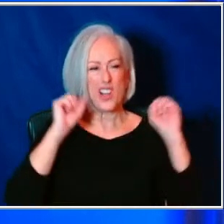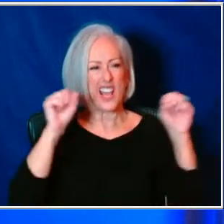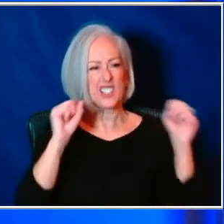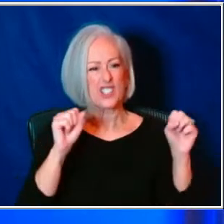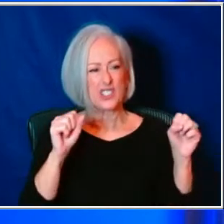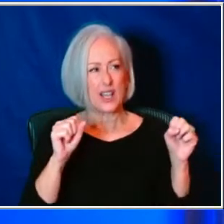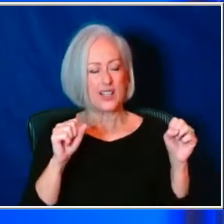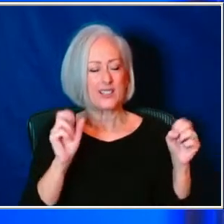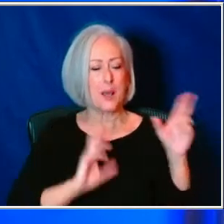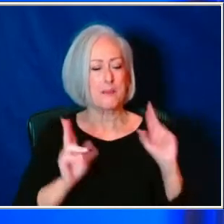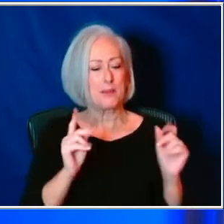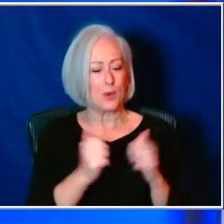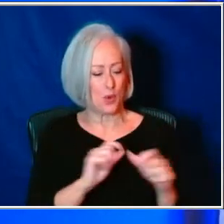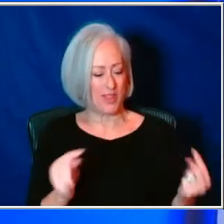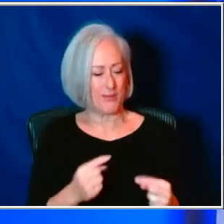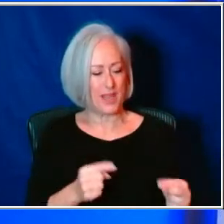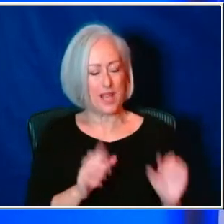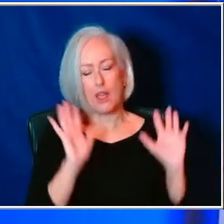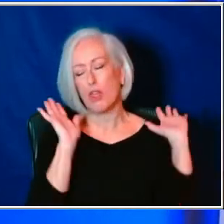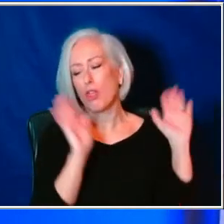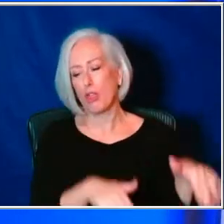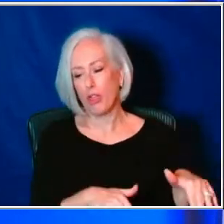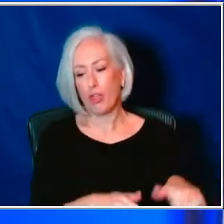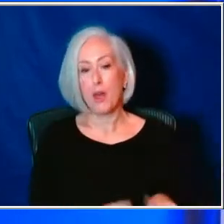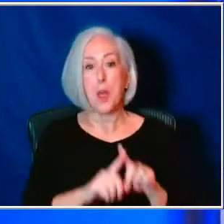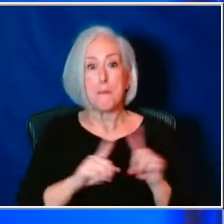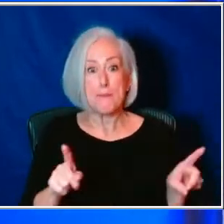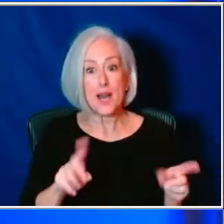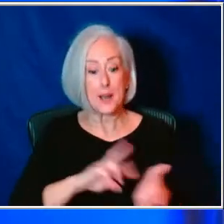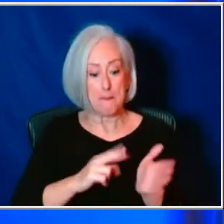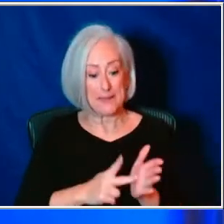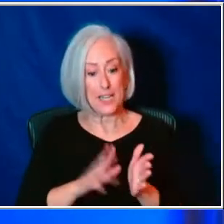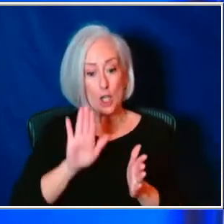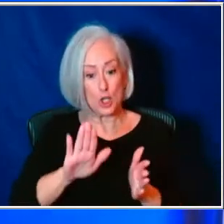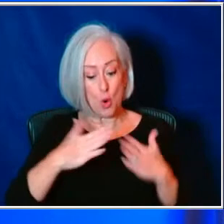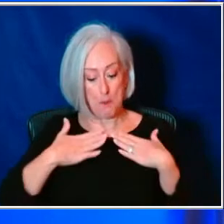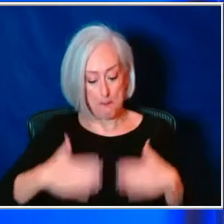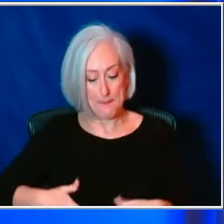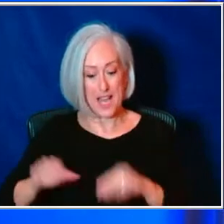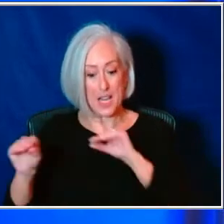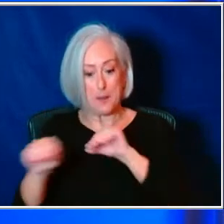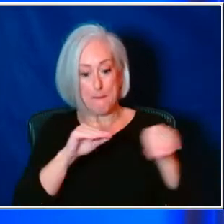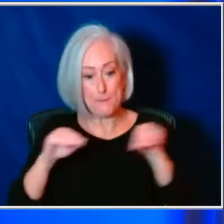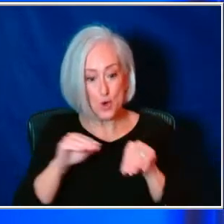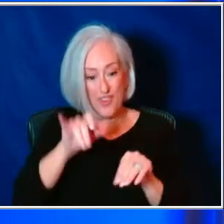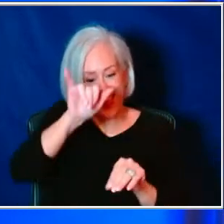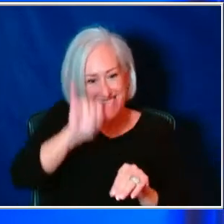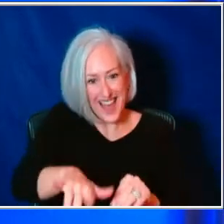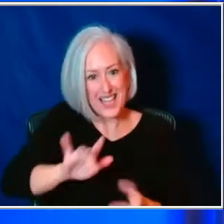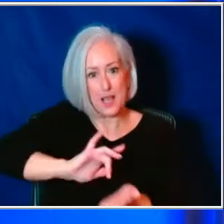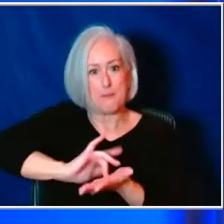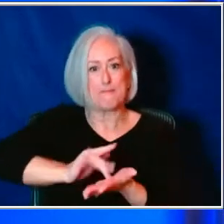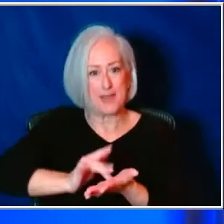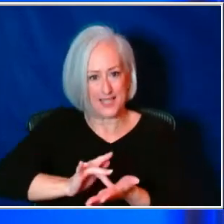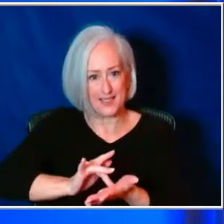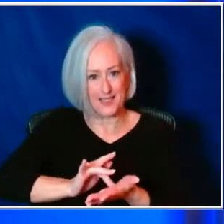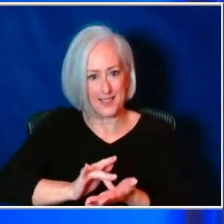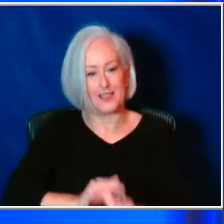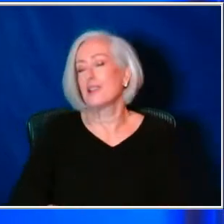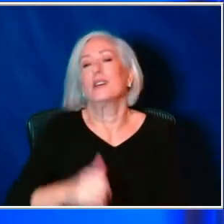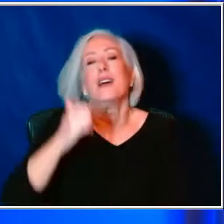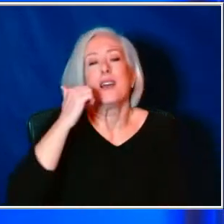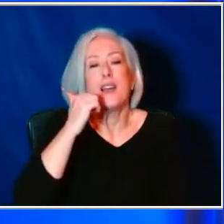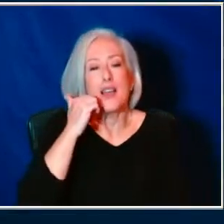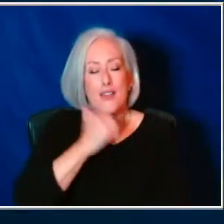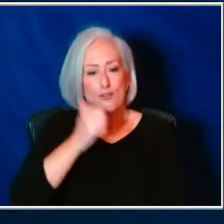pain, but just that idea that moving our bodies, movement is medicine, and that activity on a daily basis is so, so